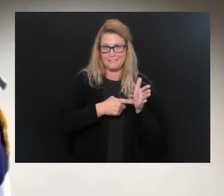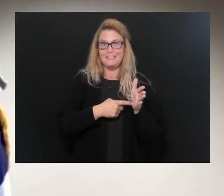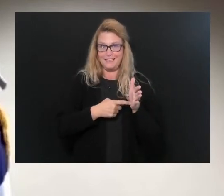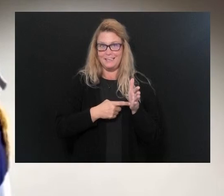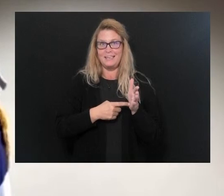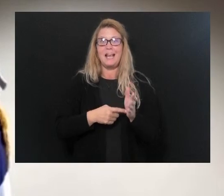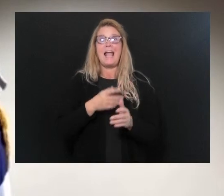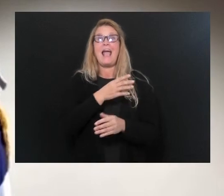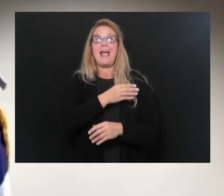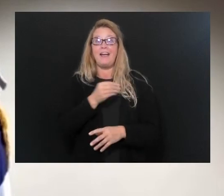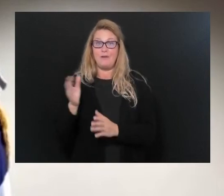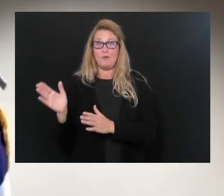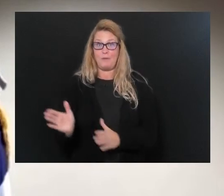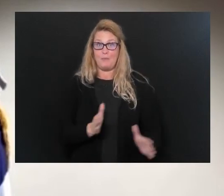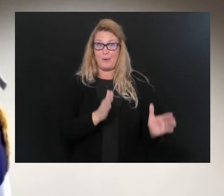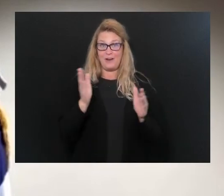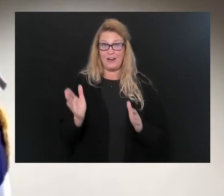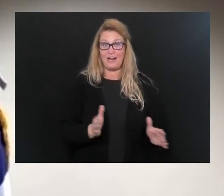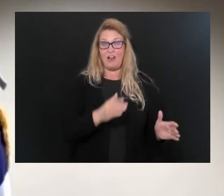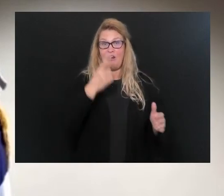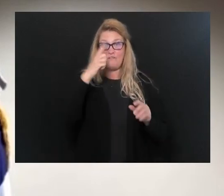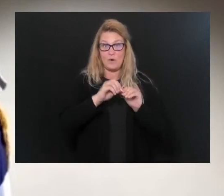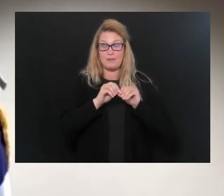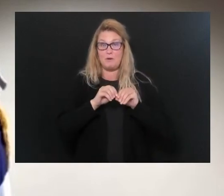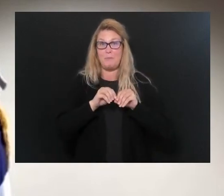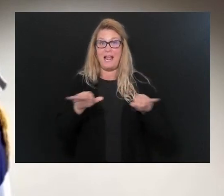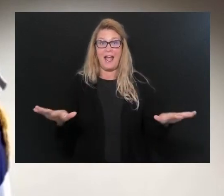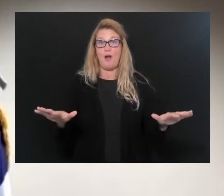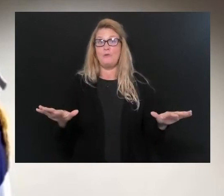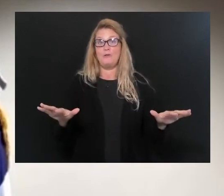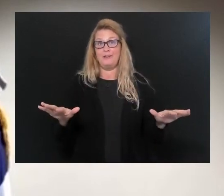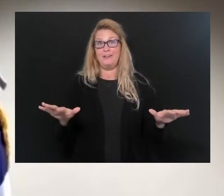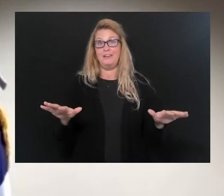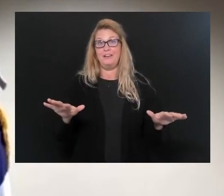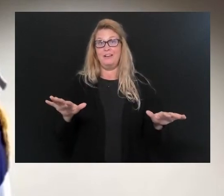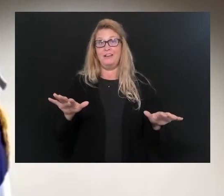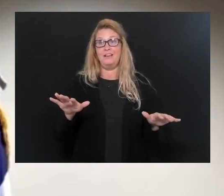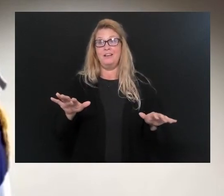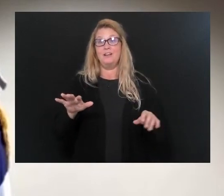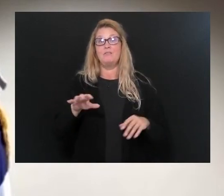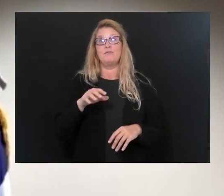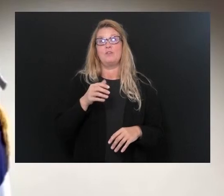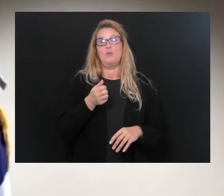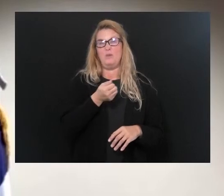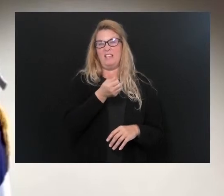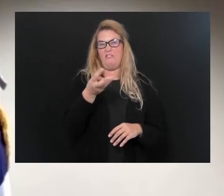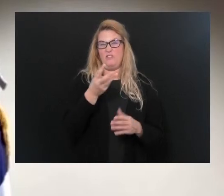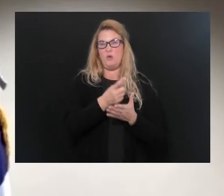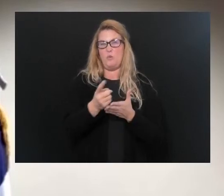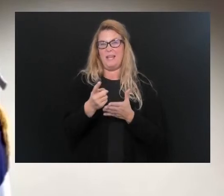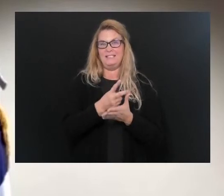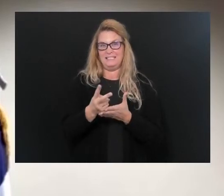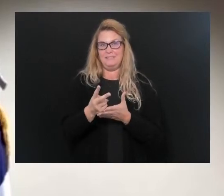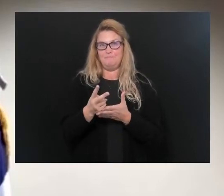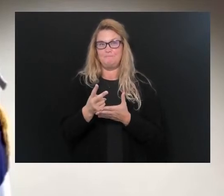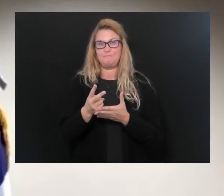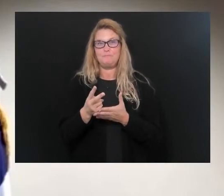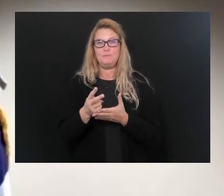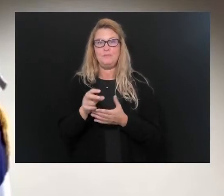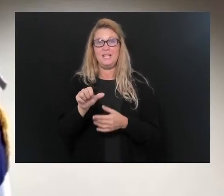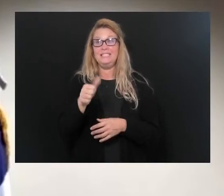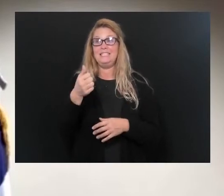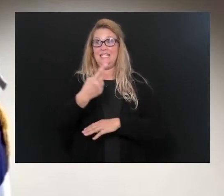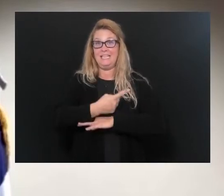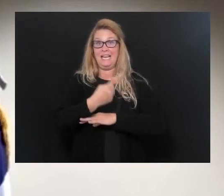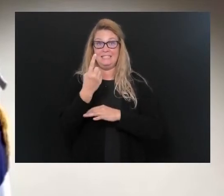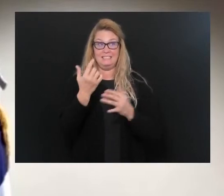are preparing for the doses to go out on the second shot within a couple of weeks. As the governor mentioned, we're 10 days